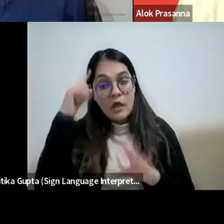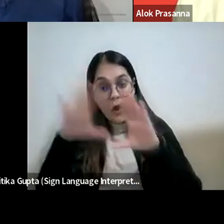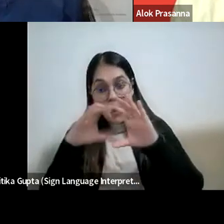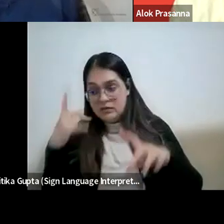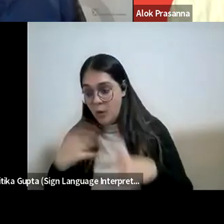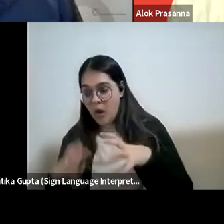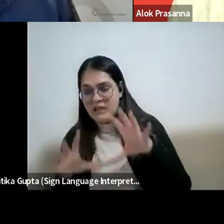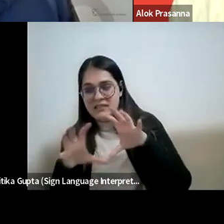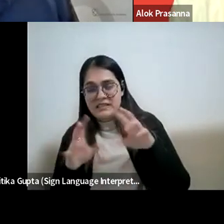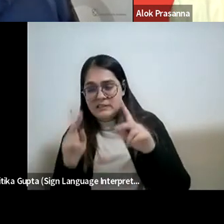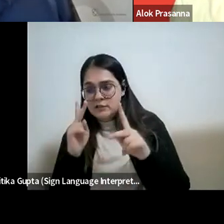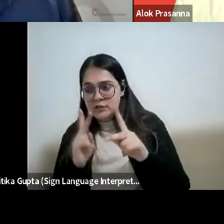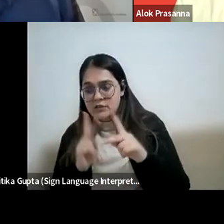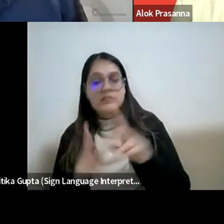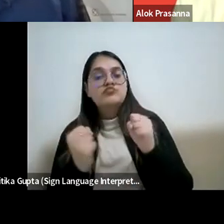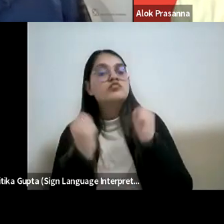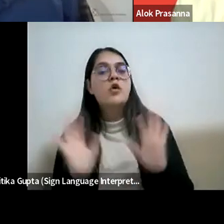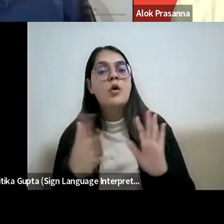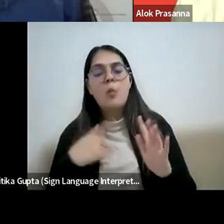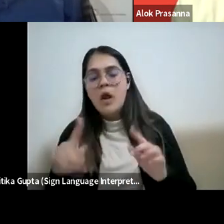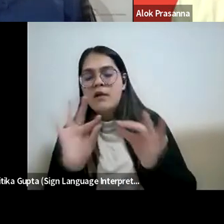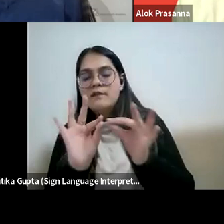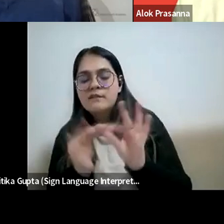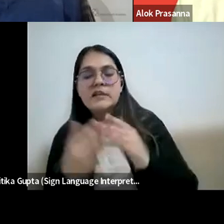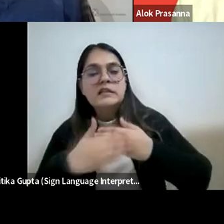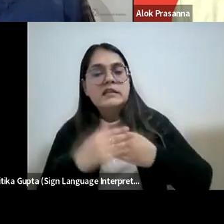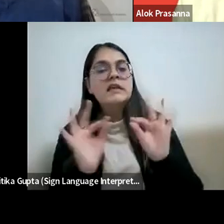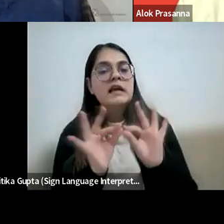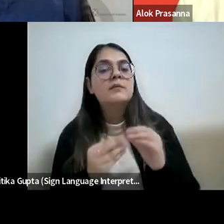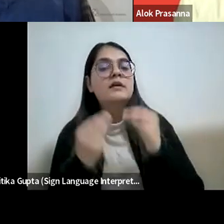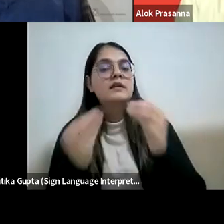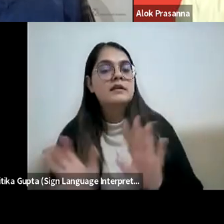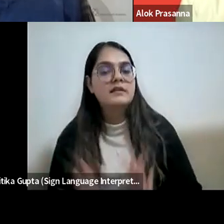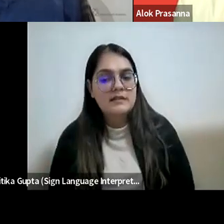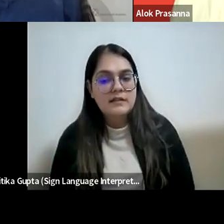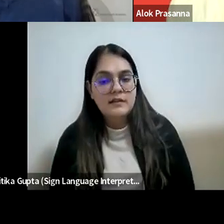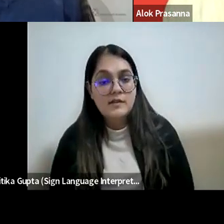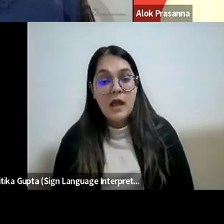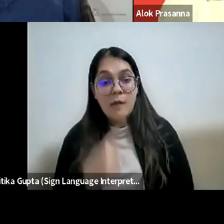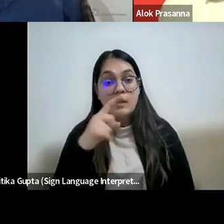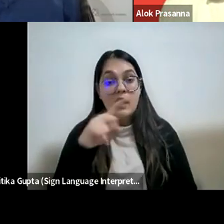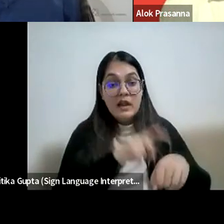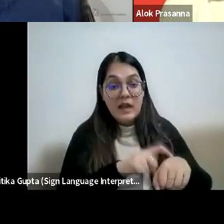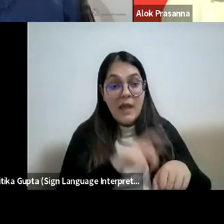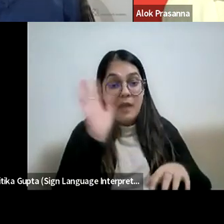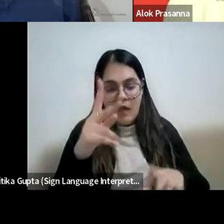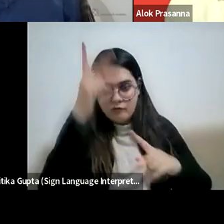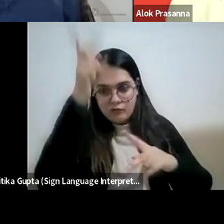atrophied. And you see there there's no time to get into all the